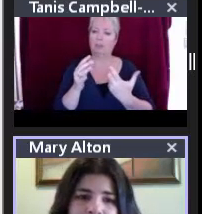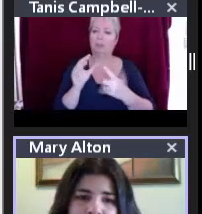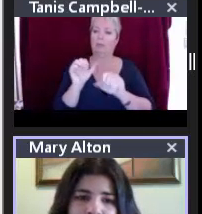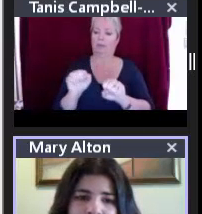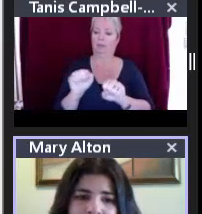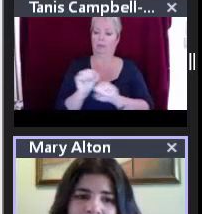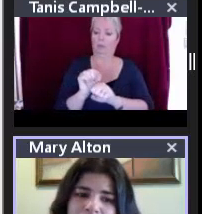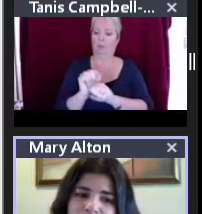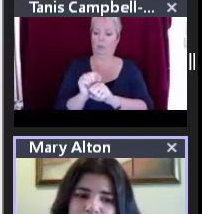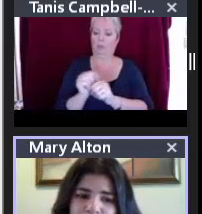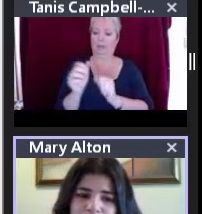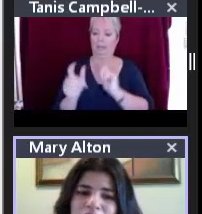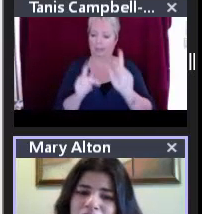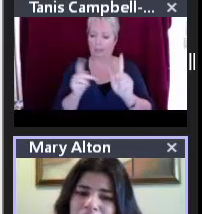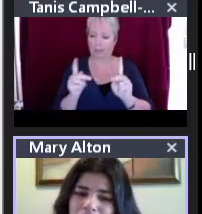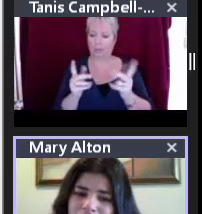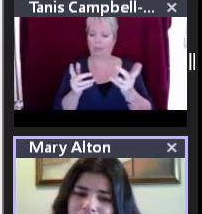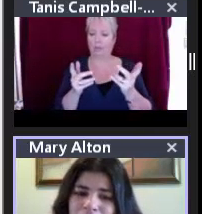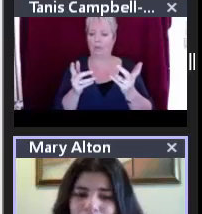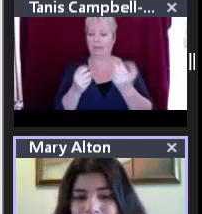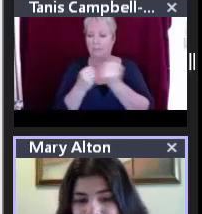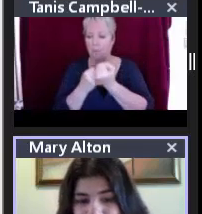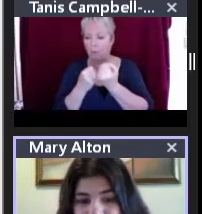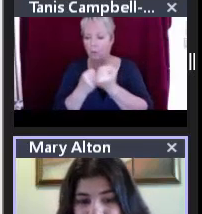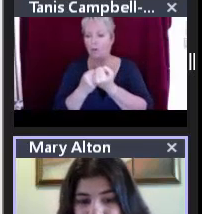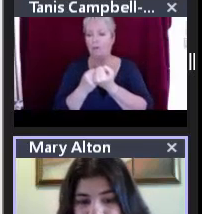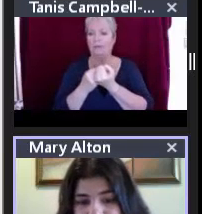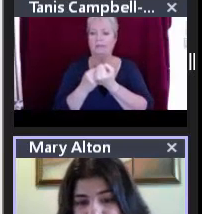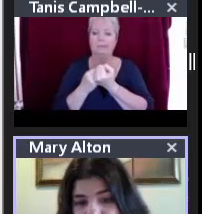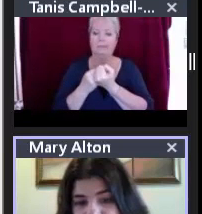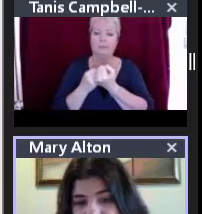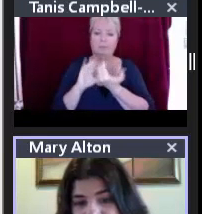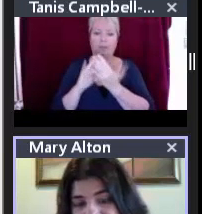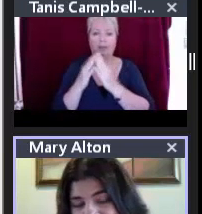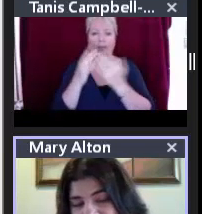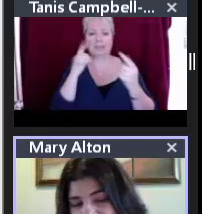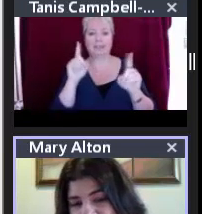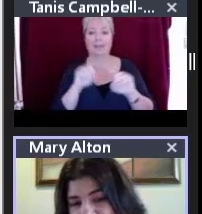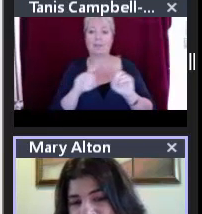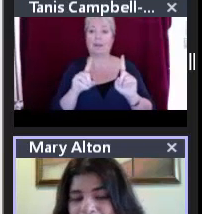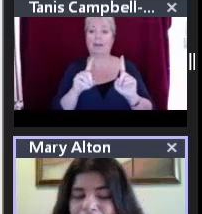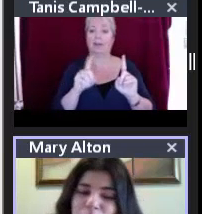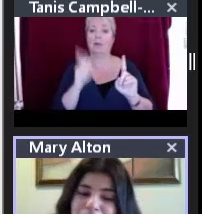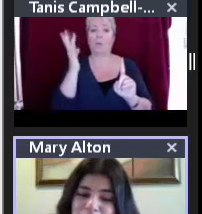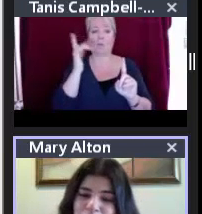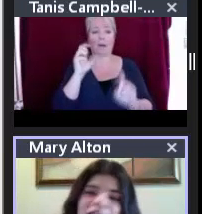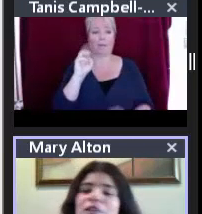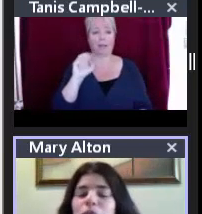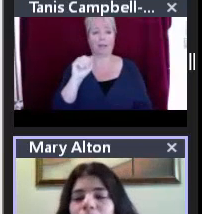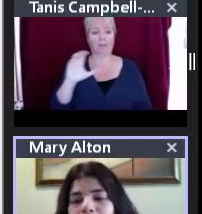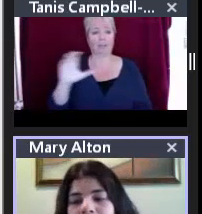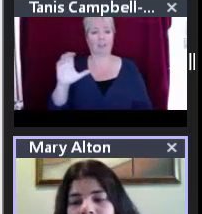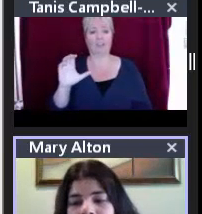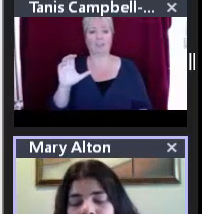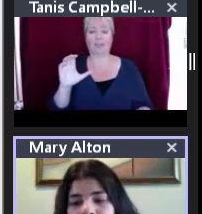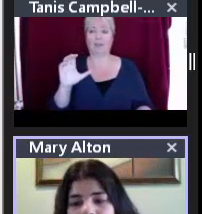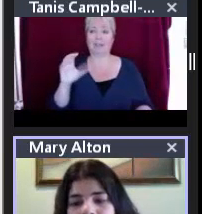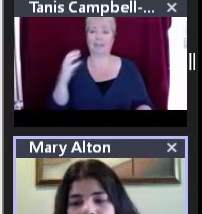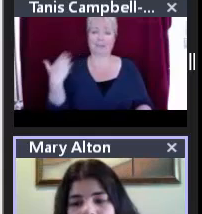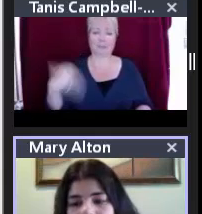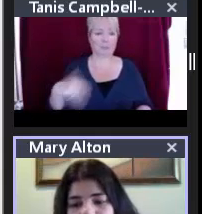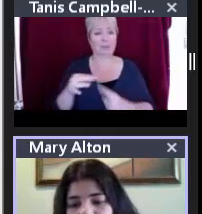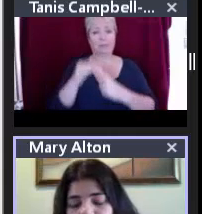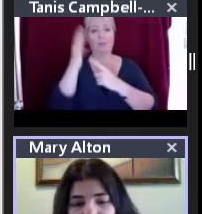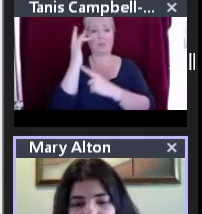but at the same time, it's the clients themselves that make it so special. So I just wanted to share that little bit because it